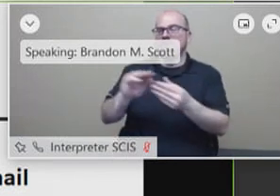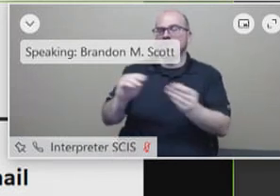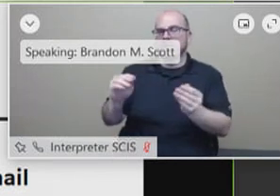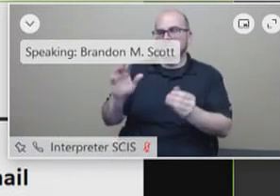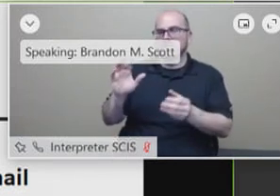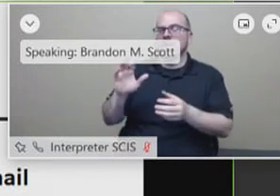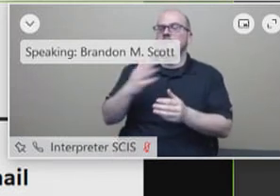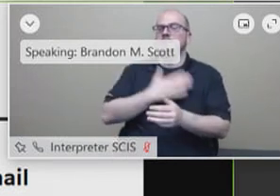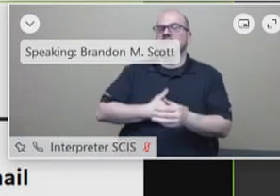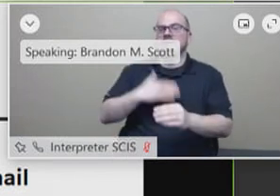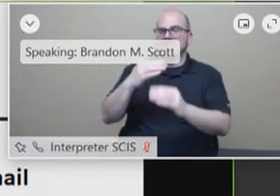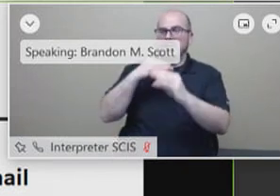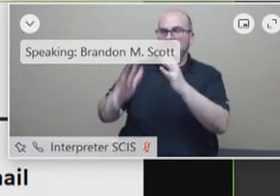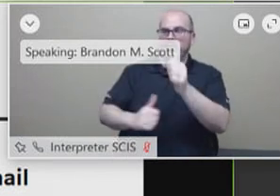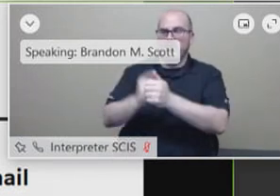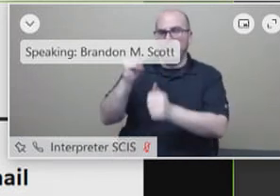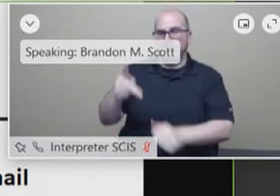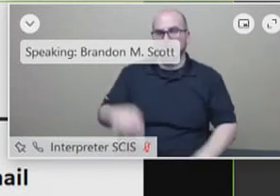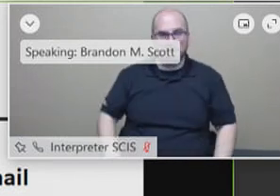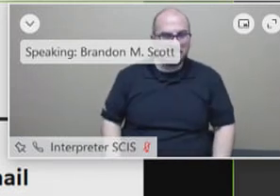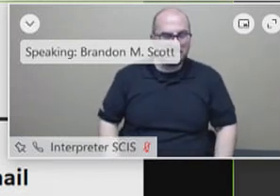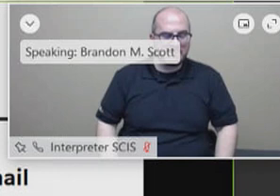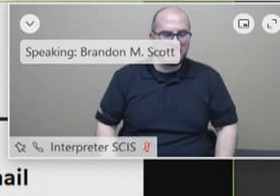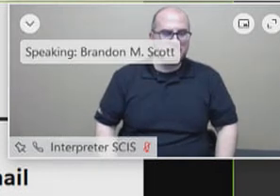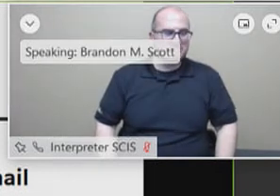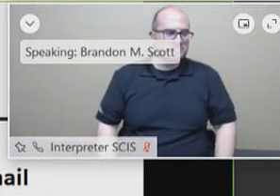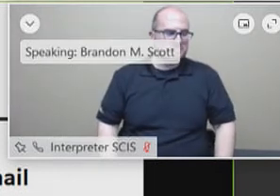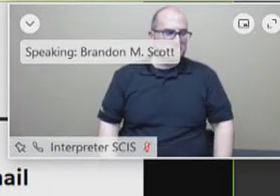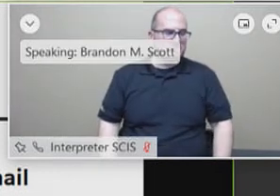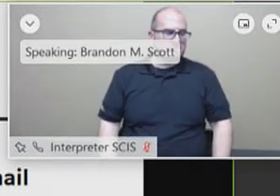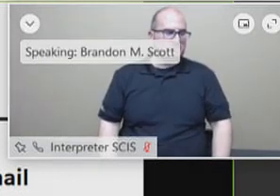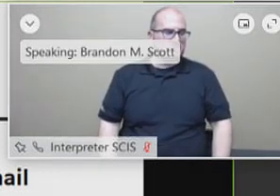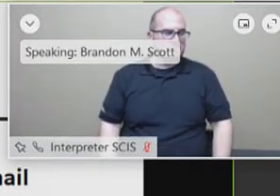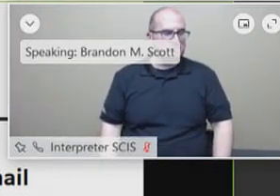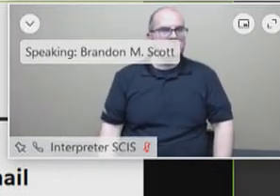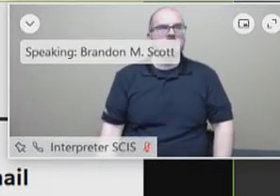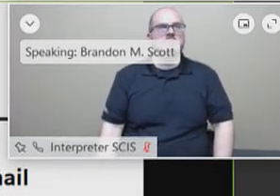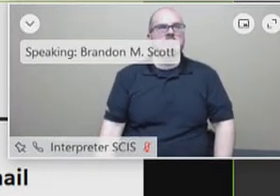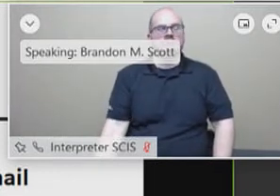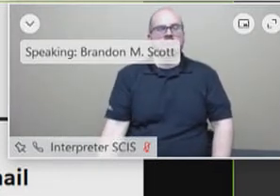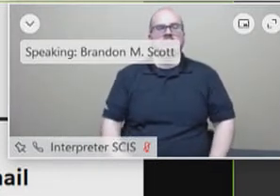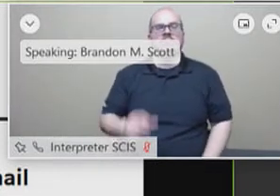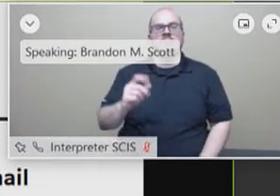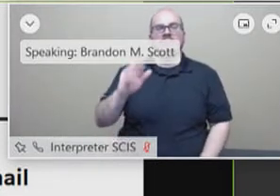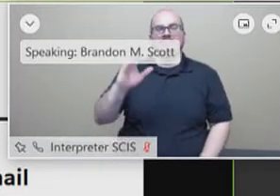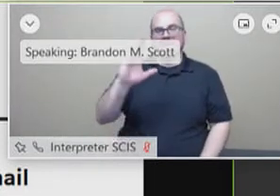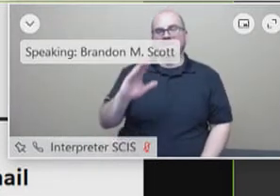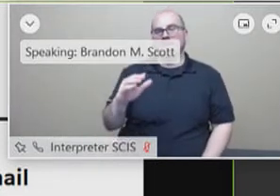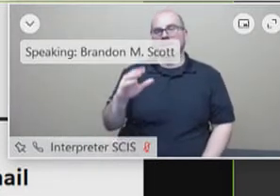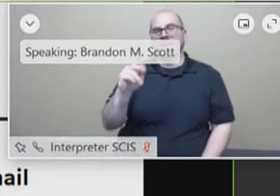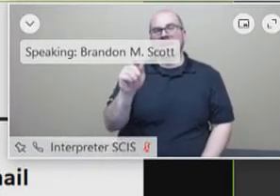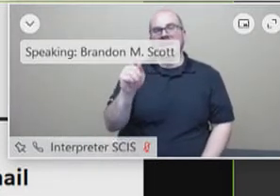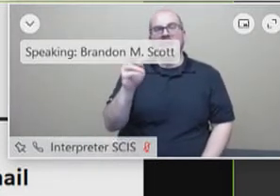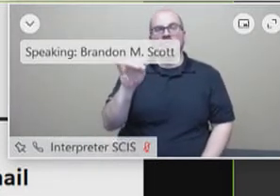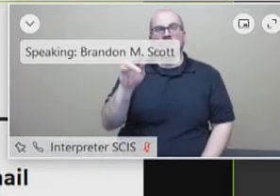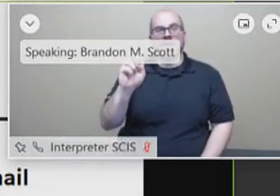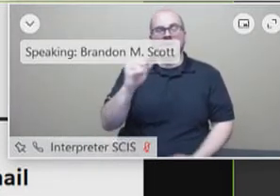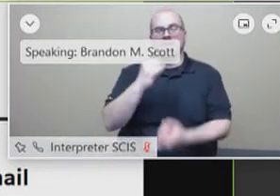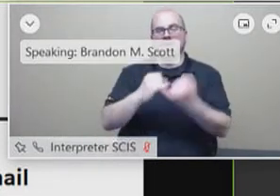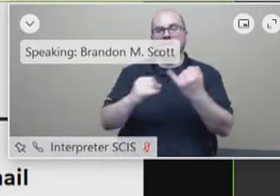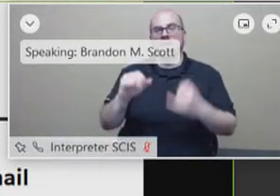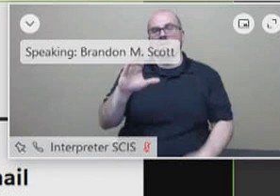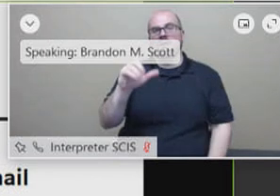in. The next person we're going to try is Catherine Klosick. Catherine, are you there? The floor is